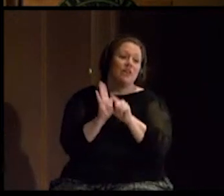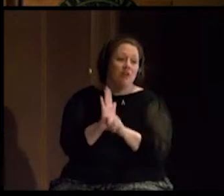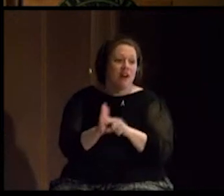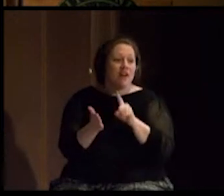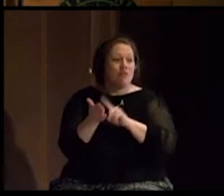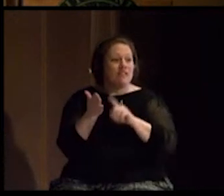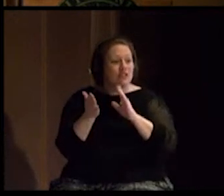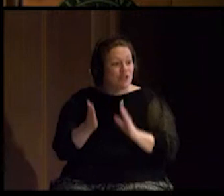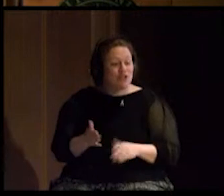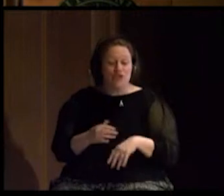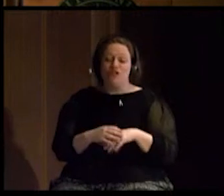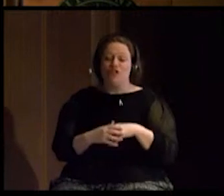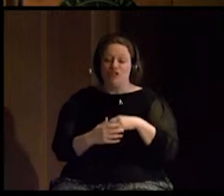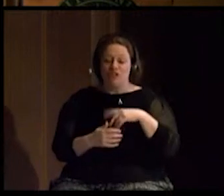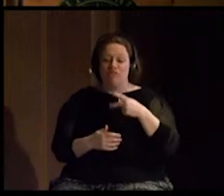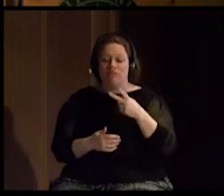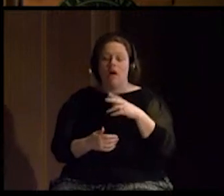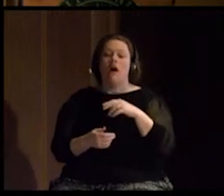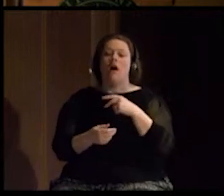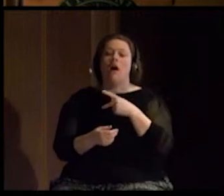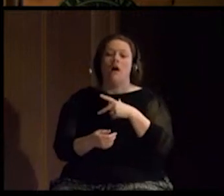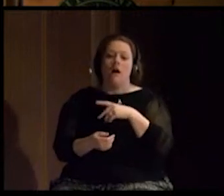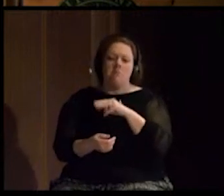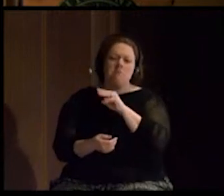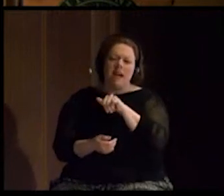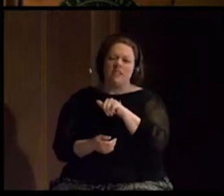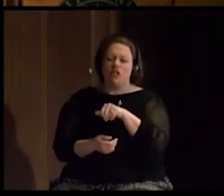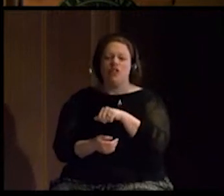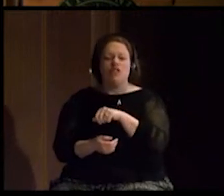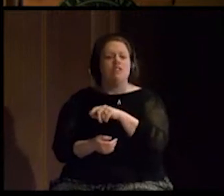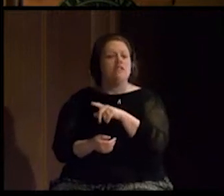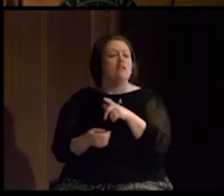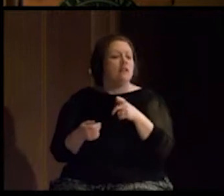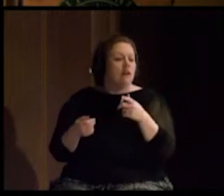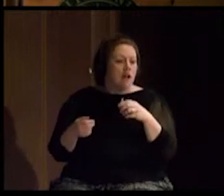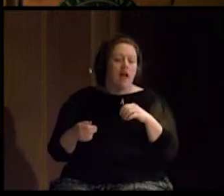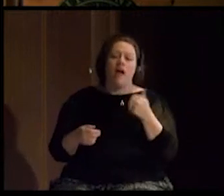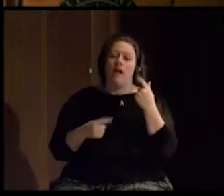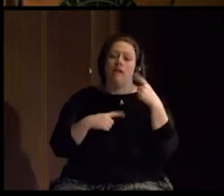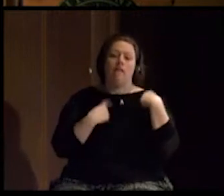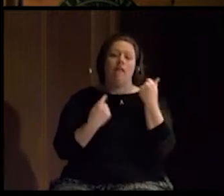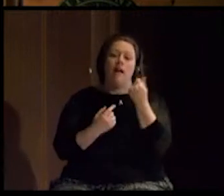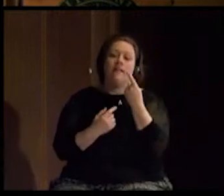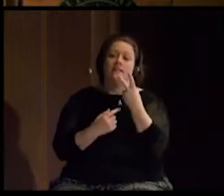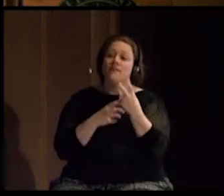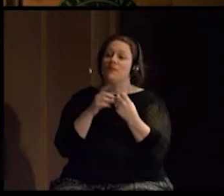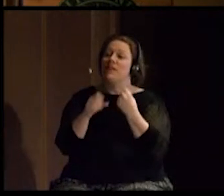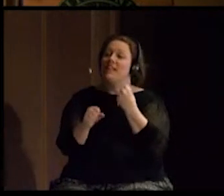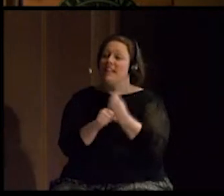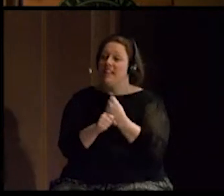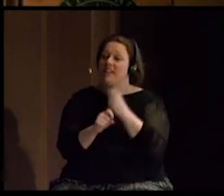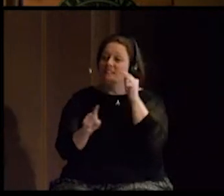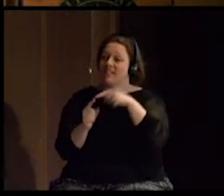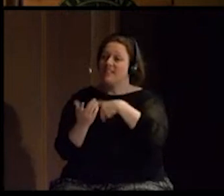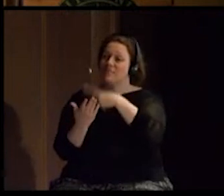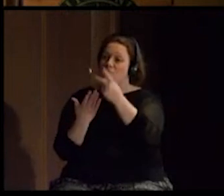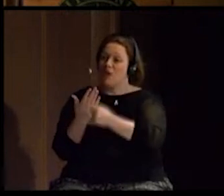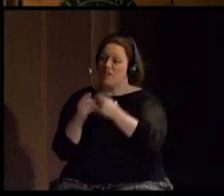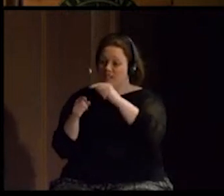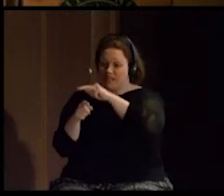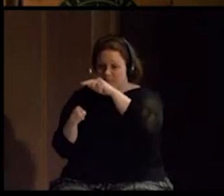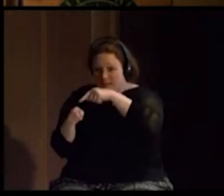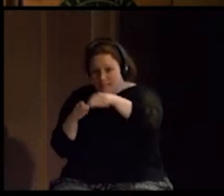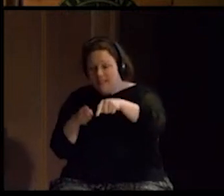researchers. Without them, this would not be possible. And over the last couple of years, for this project in particular, collaborations at